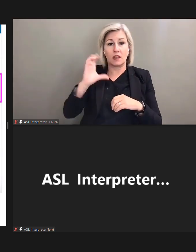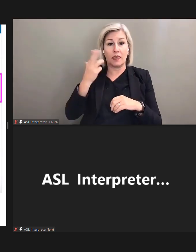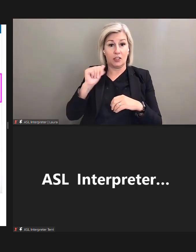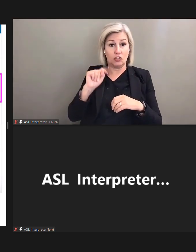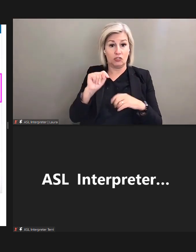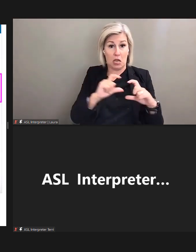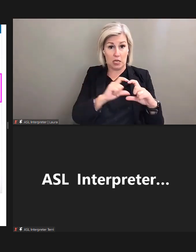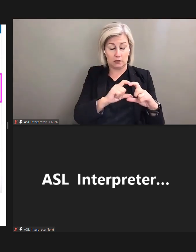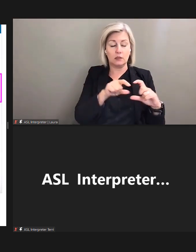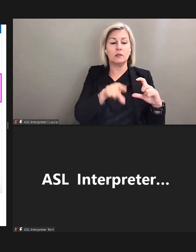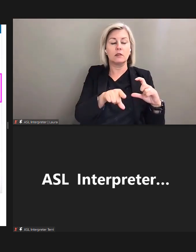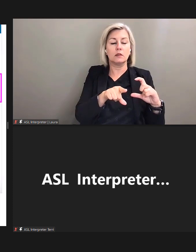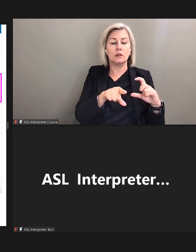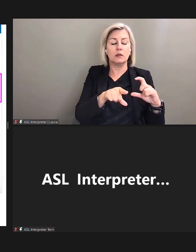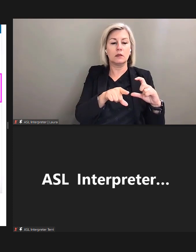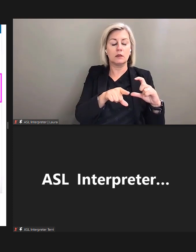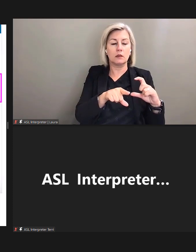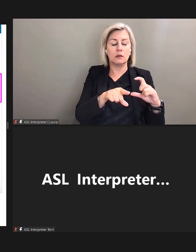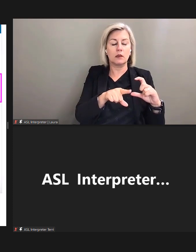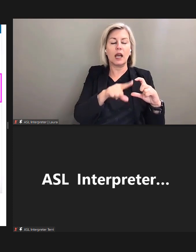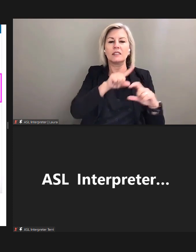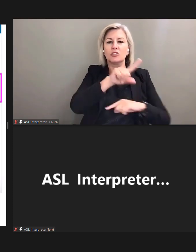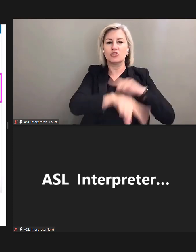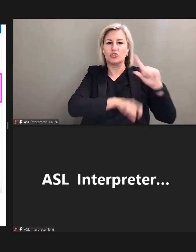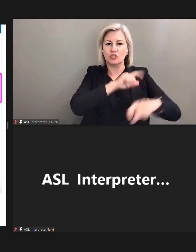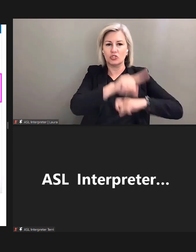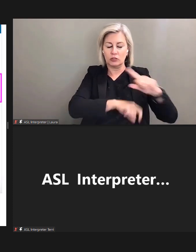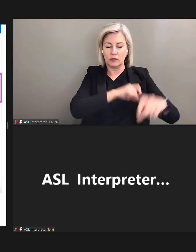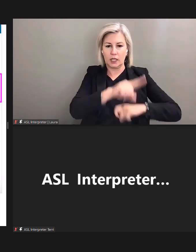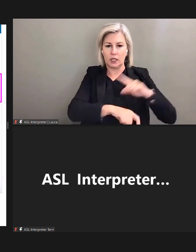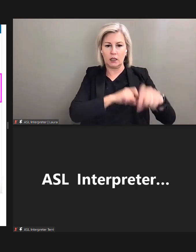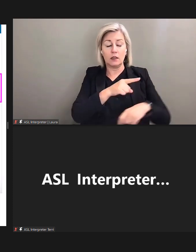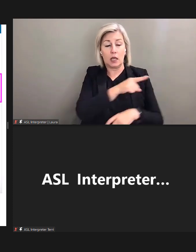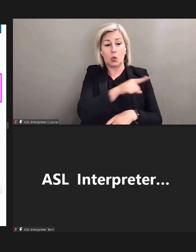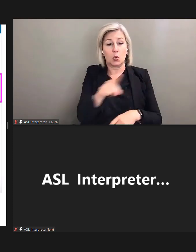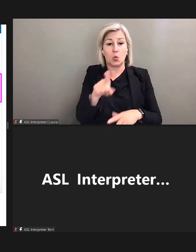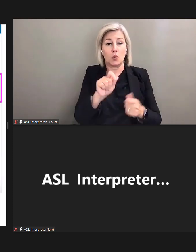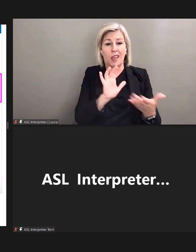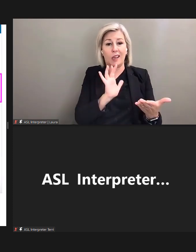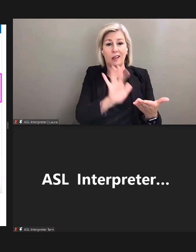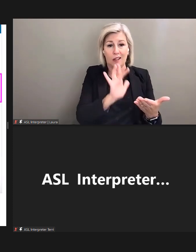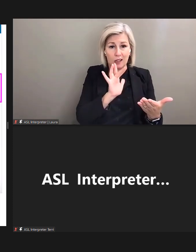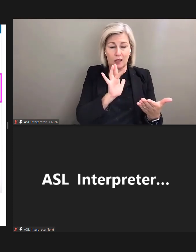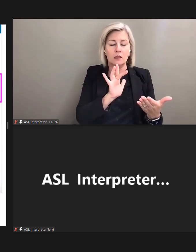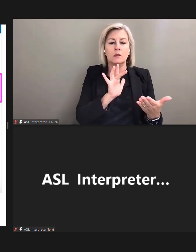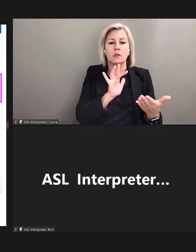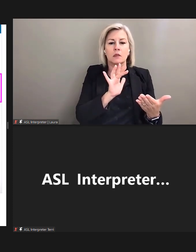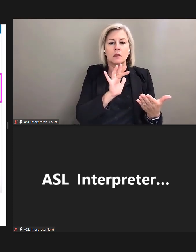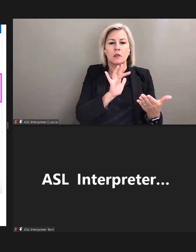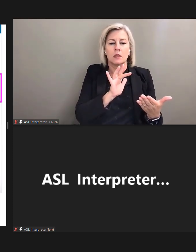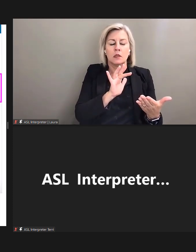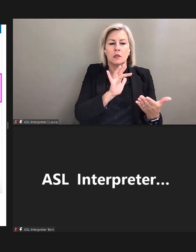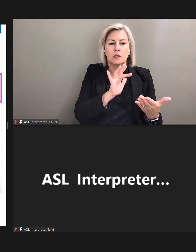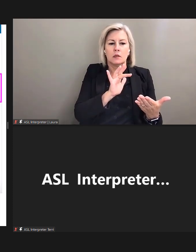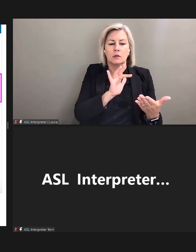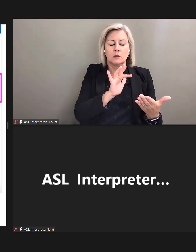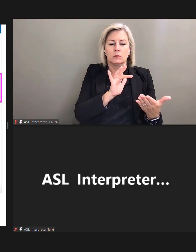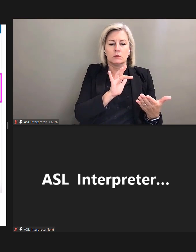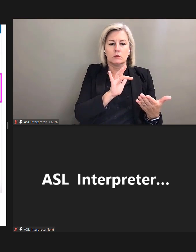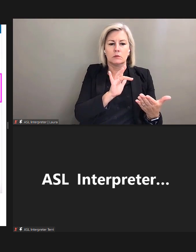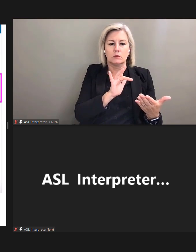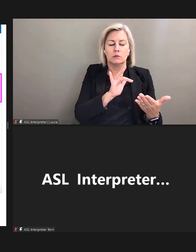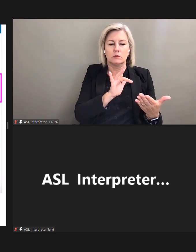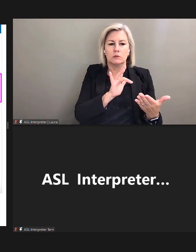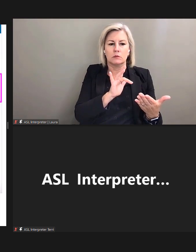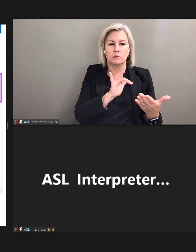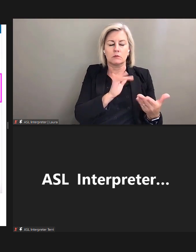field a survey that you can click on to give us a